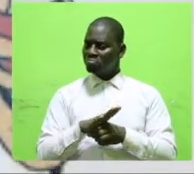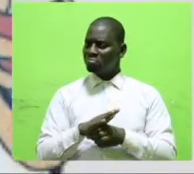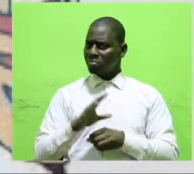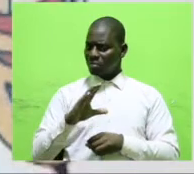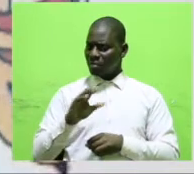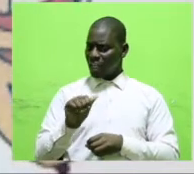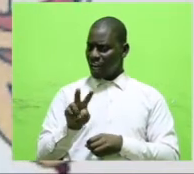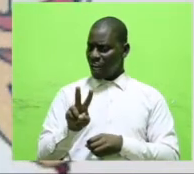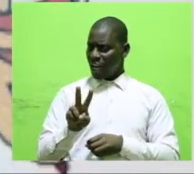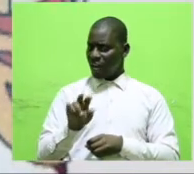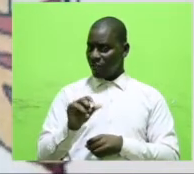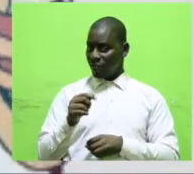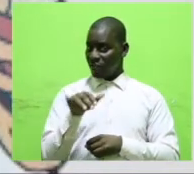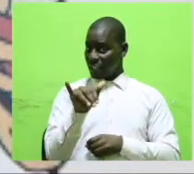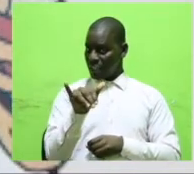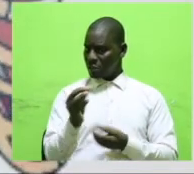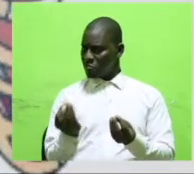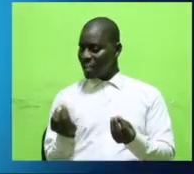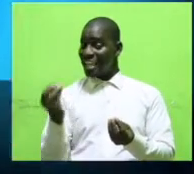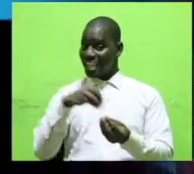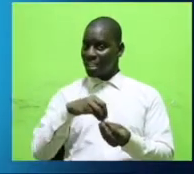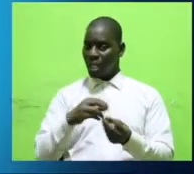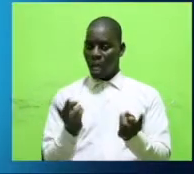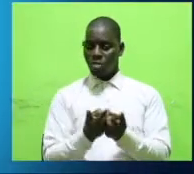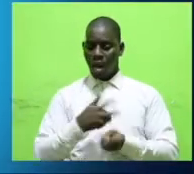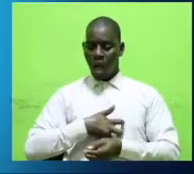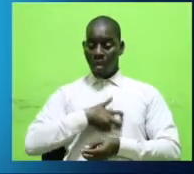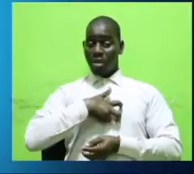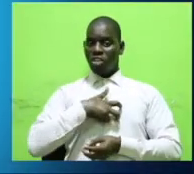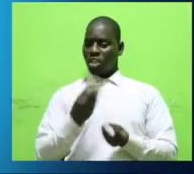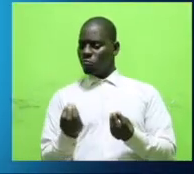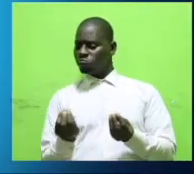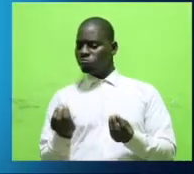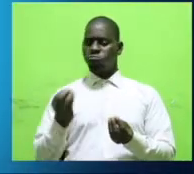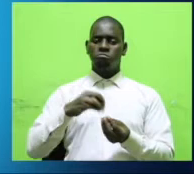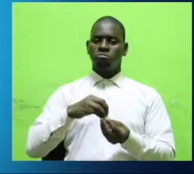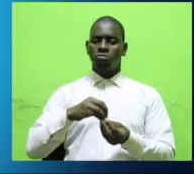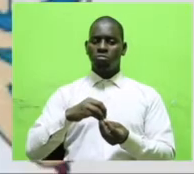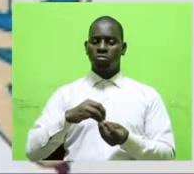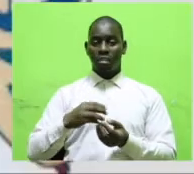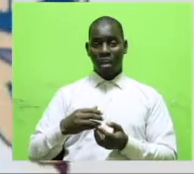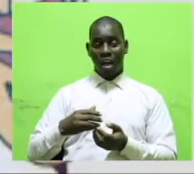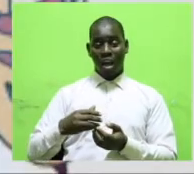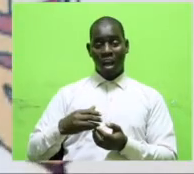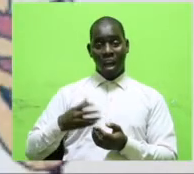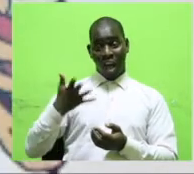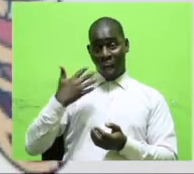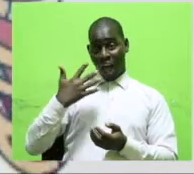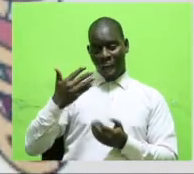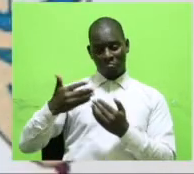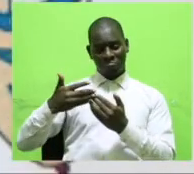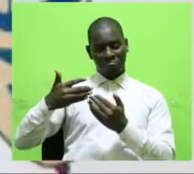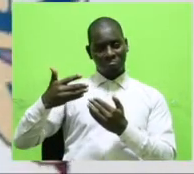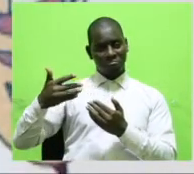in thoracic cavity decreases and the pressure increases. Air is forced out of the